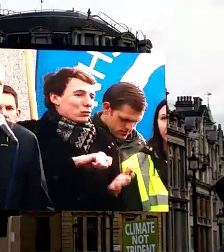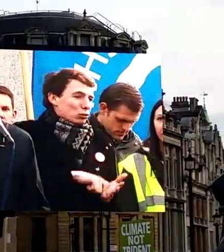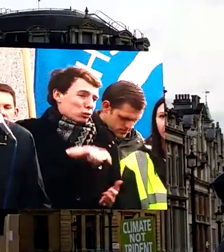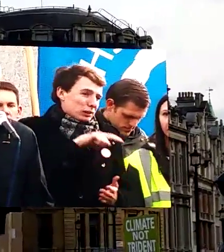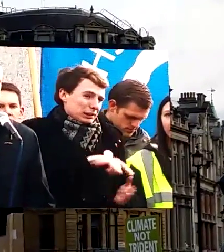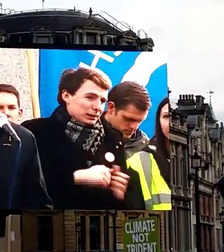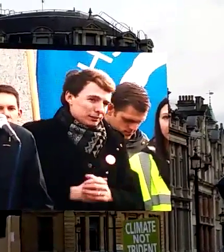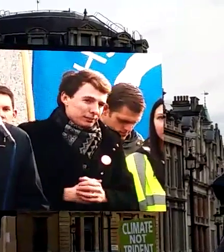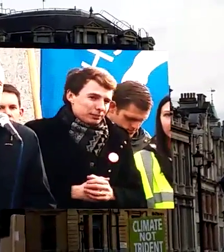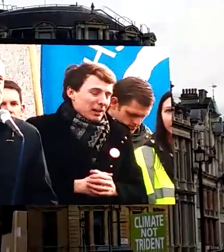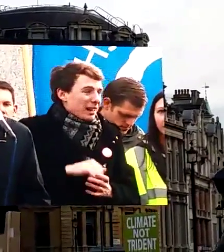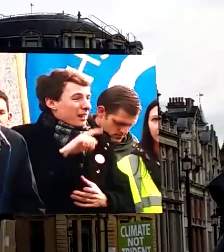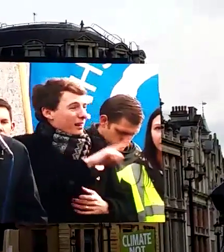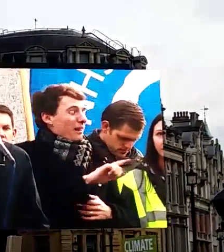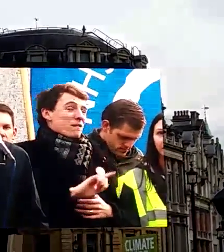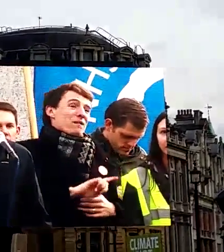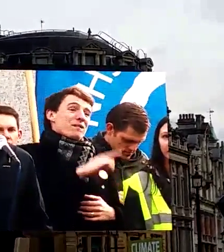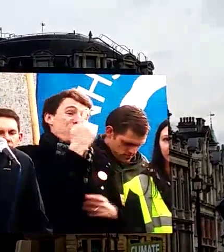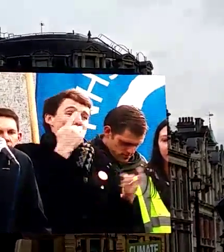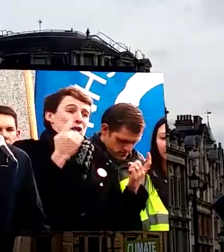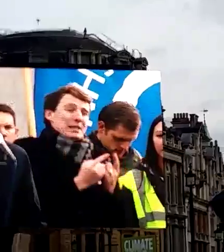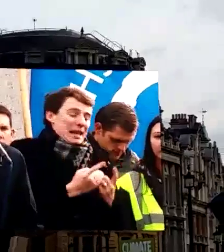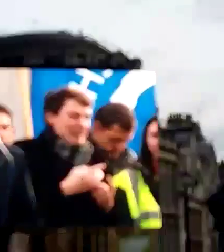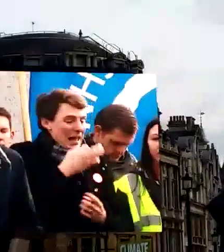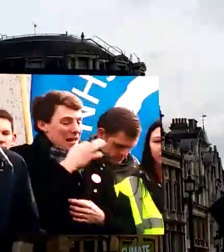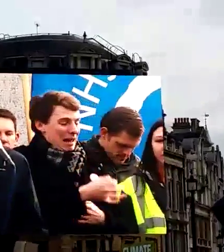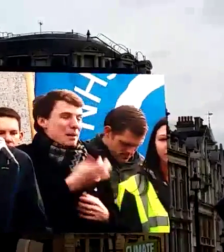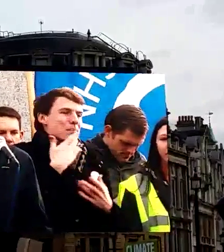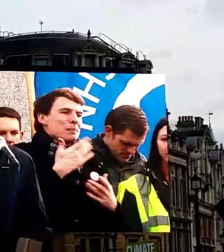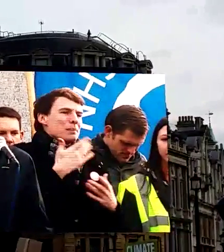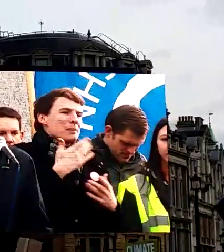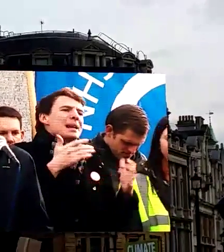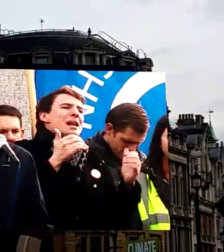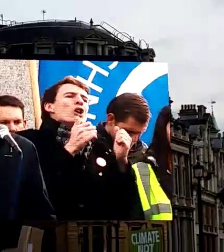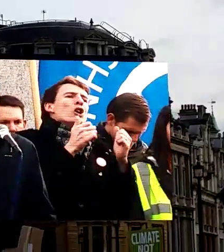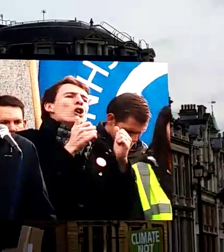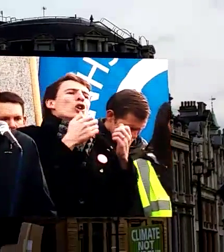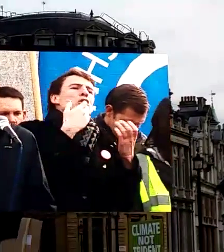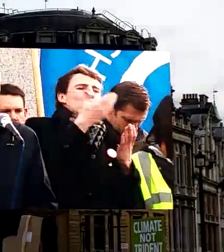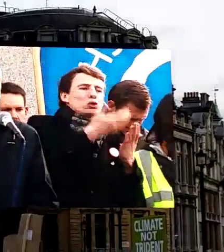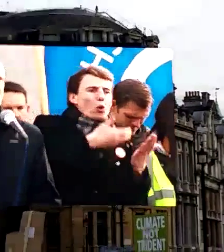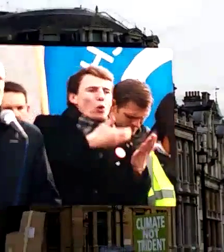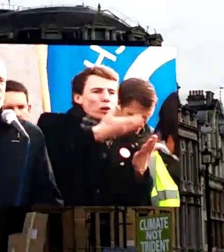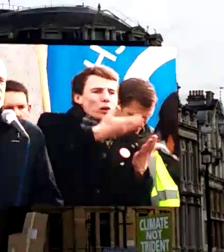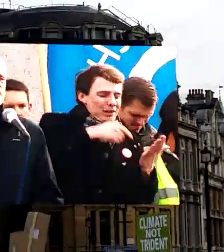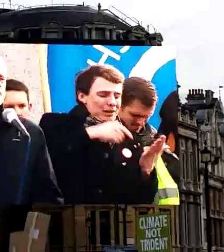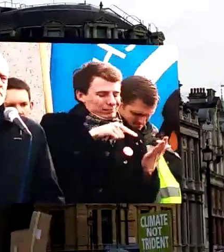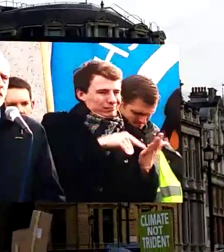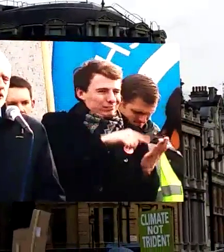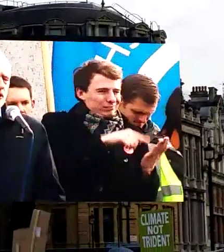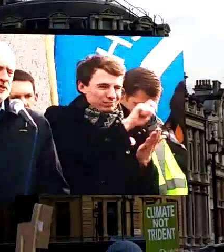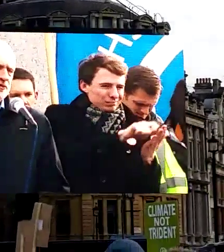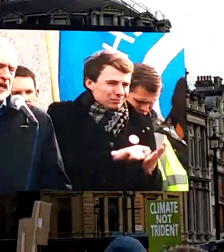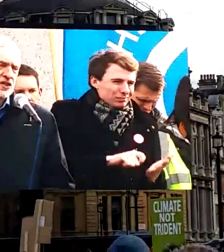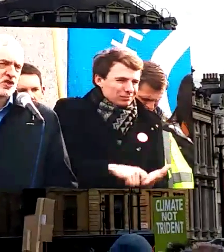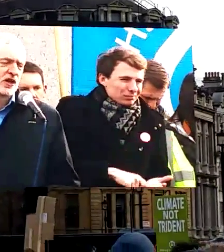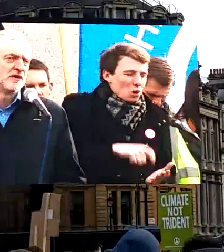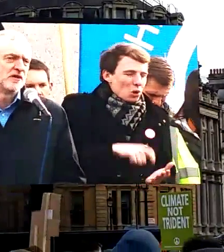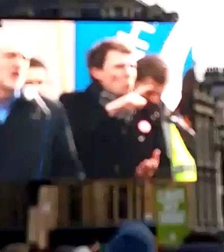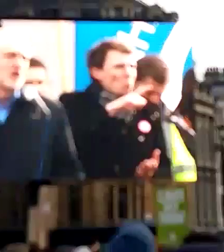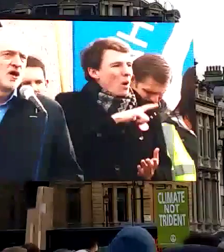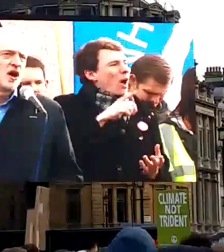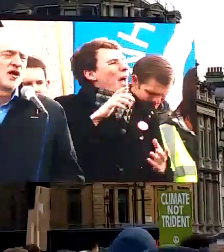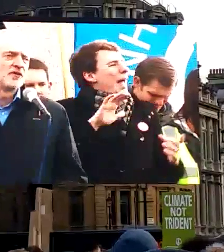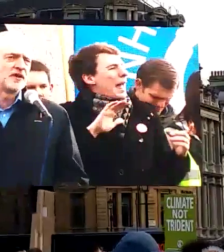very quickly, straight away, was prepare a document in which there can be the widest possible